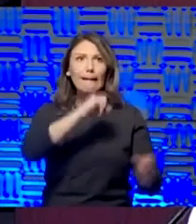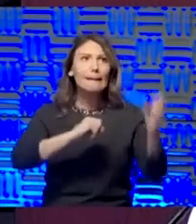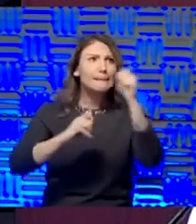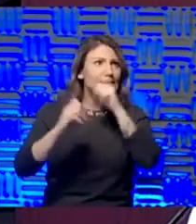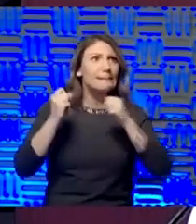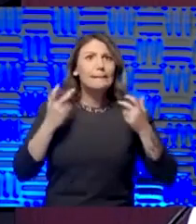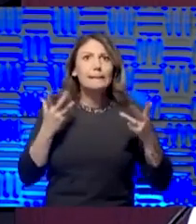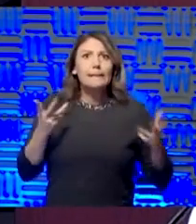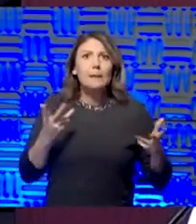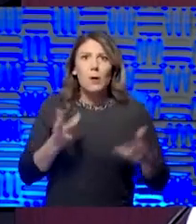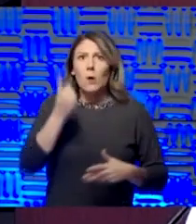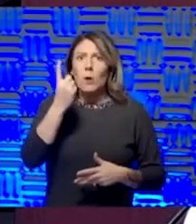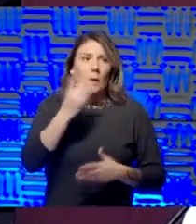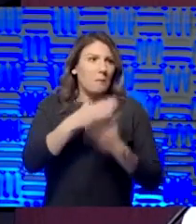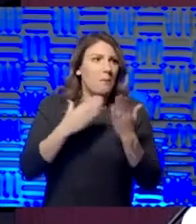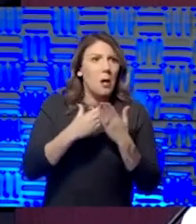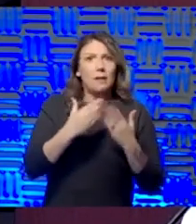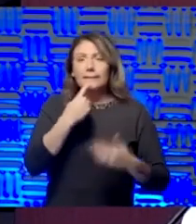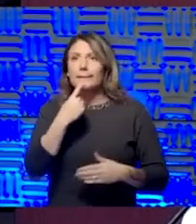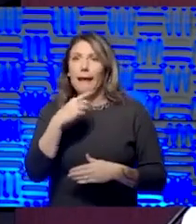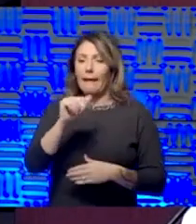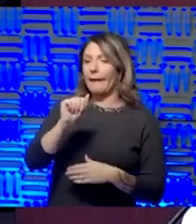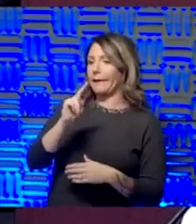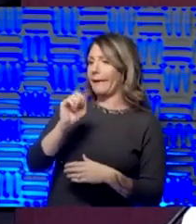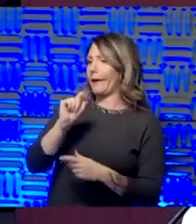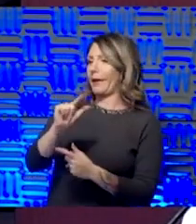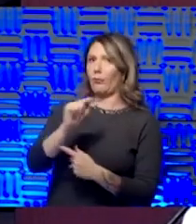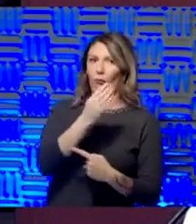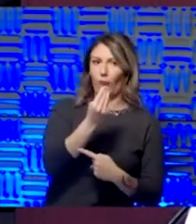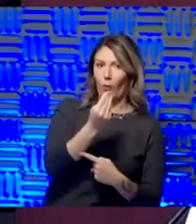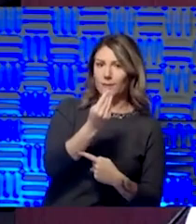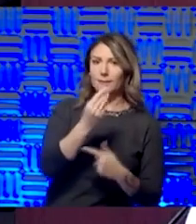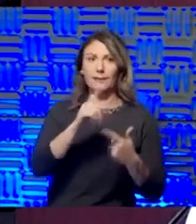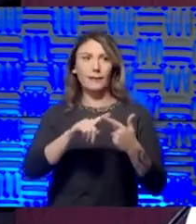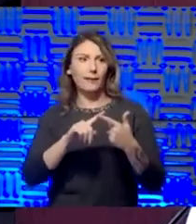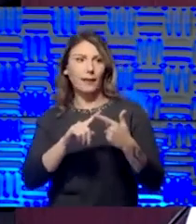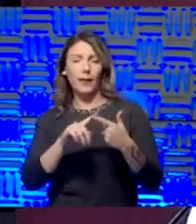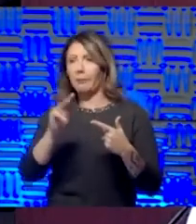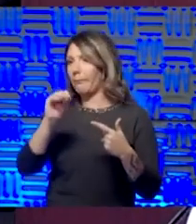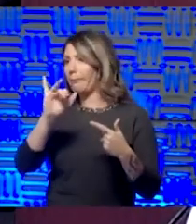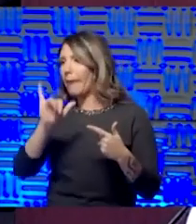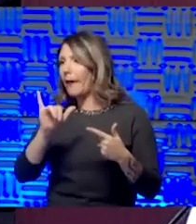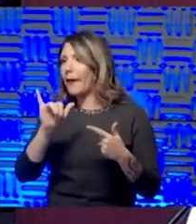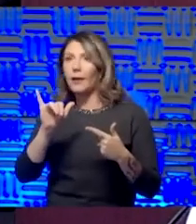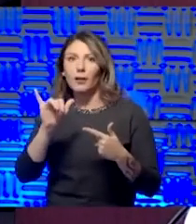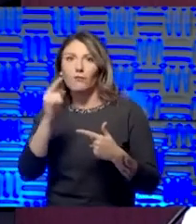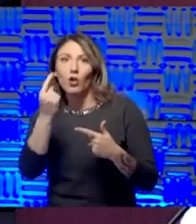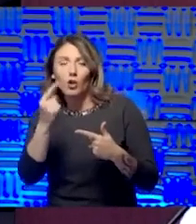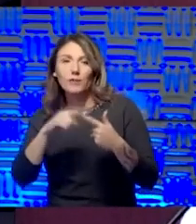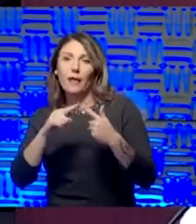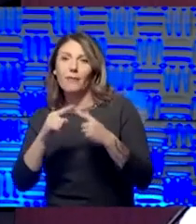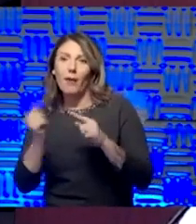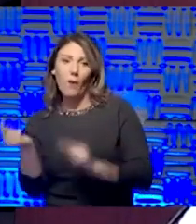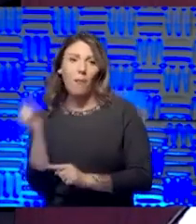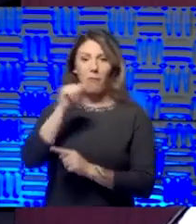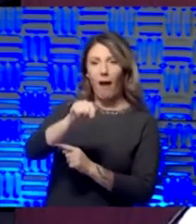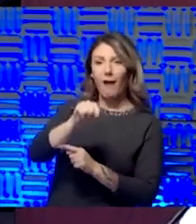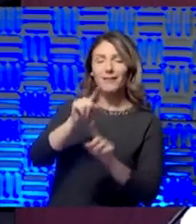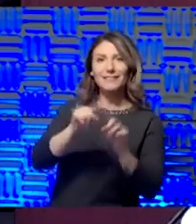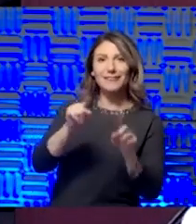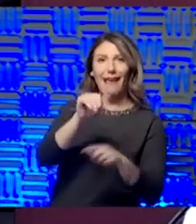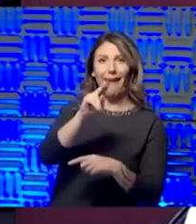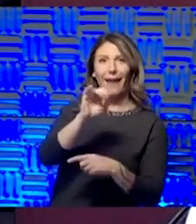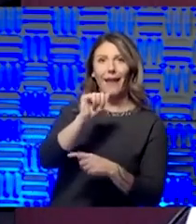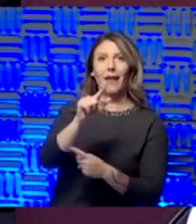thought it was going to be April the 14th, as I said. And then they moved it out to April 30th and May 1st. And then they moved it back. And it's all based upon how many deaths we're having and how